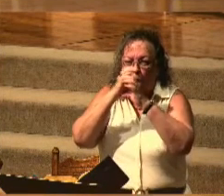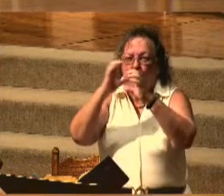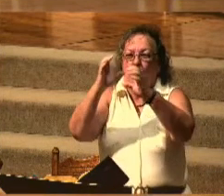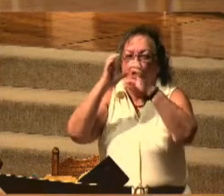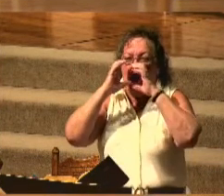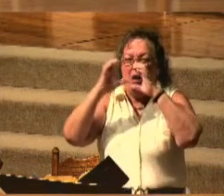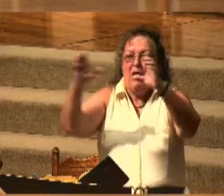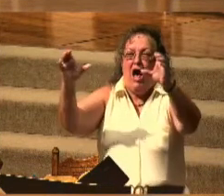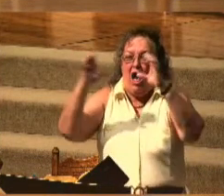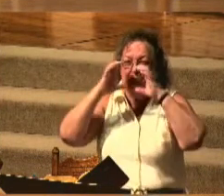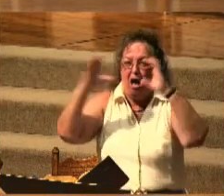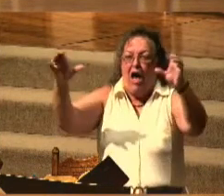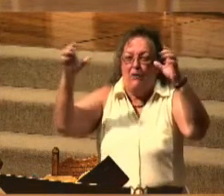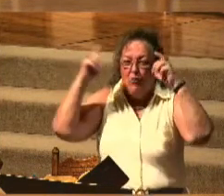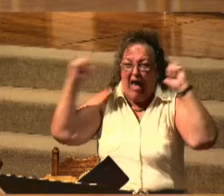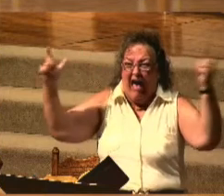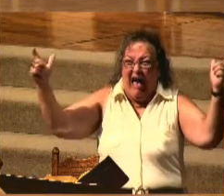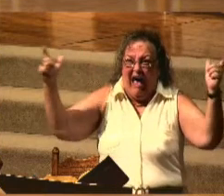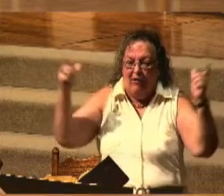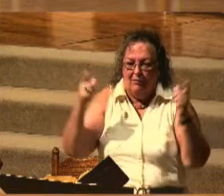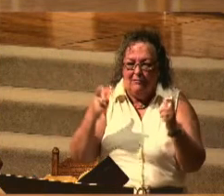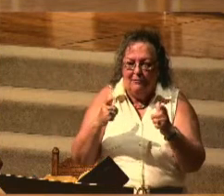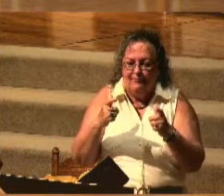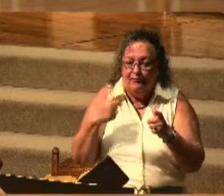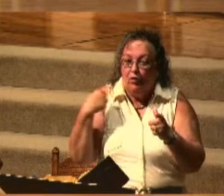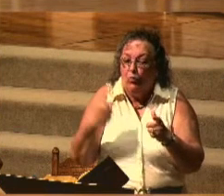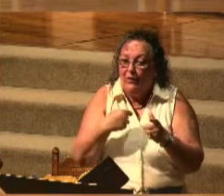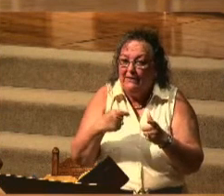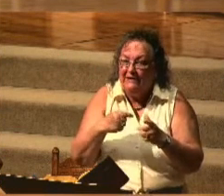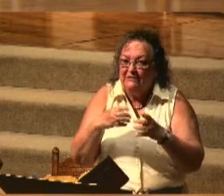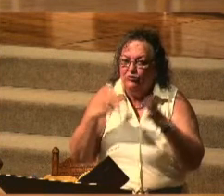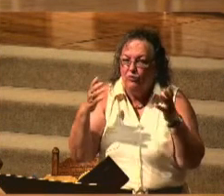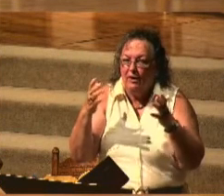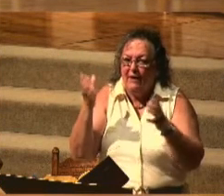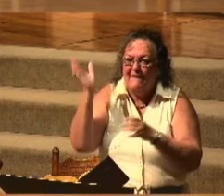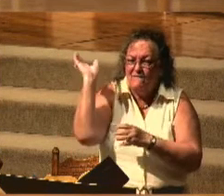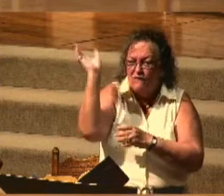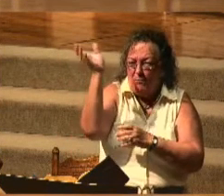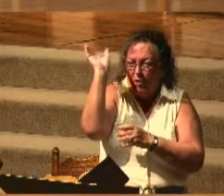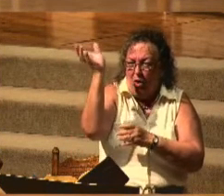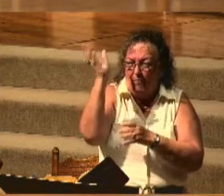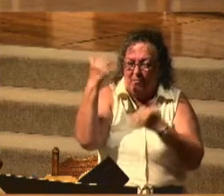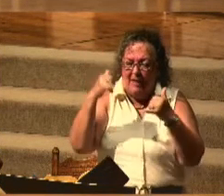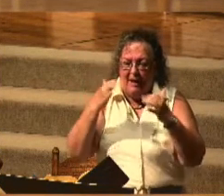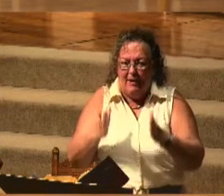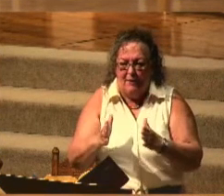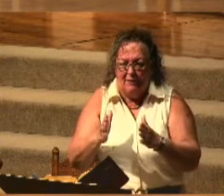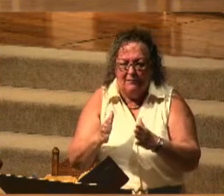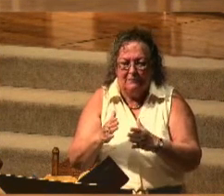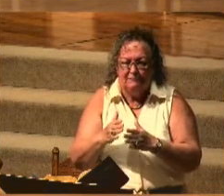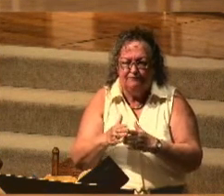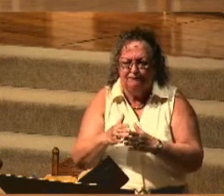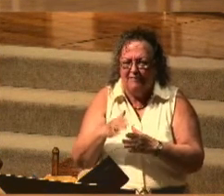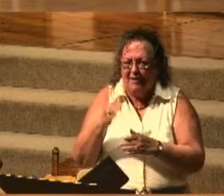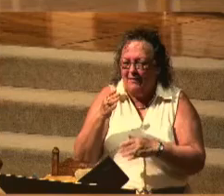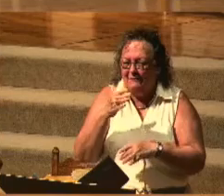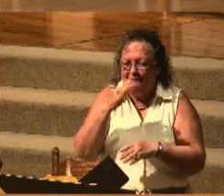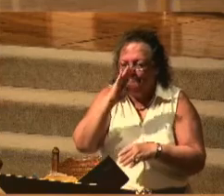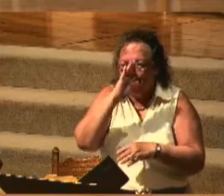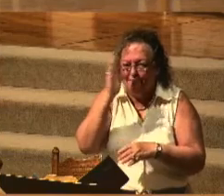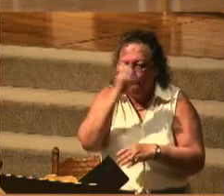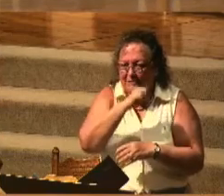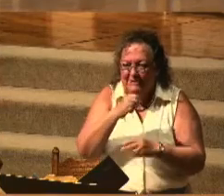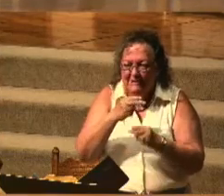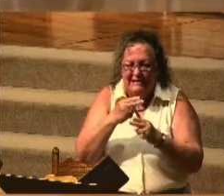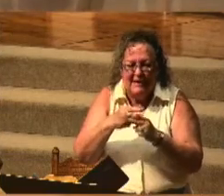bap. Well, we had this great football player. His name was Harold Saverance. And Harold